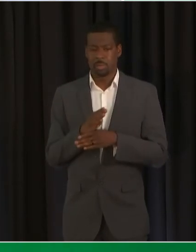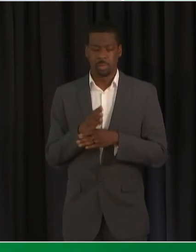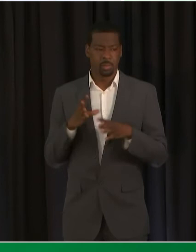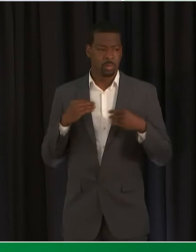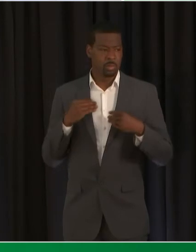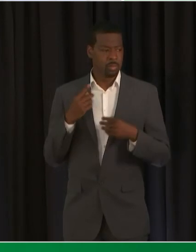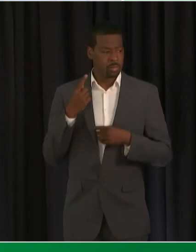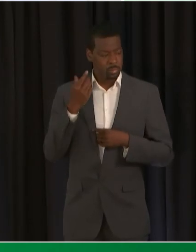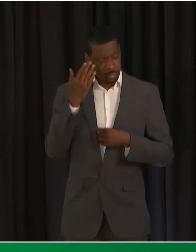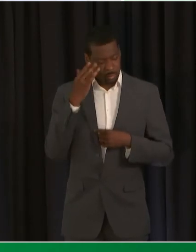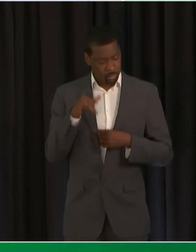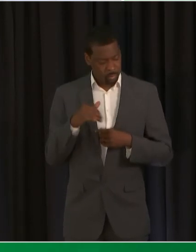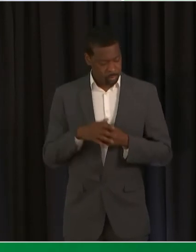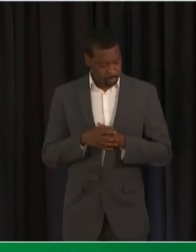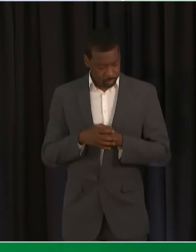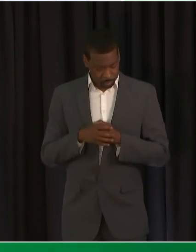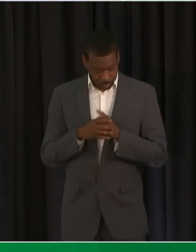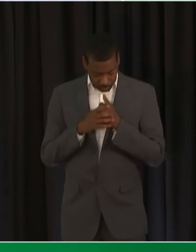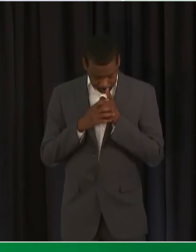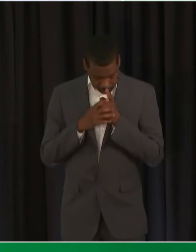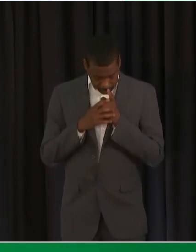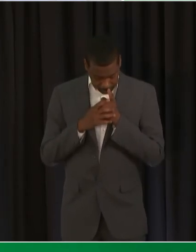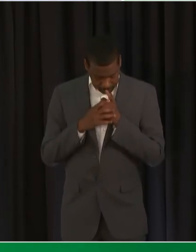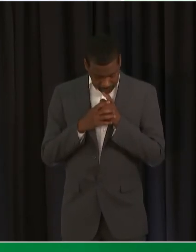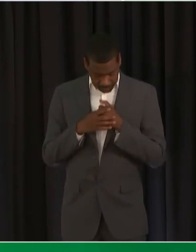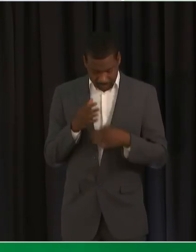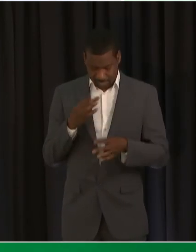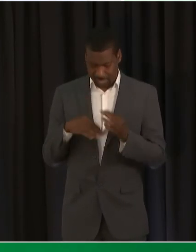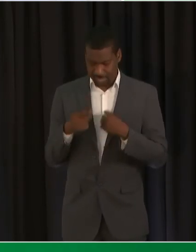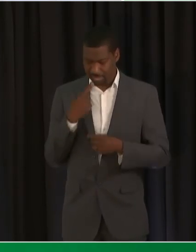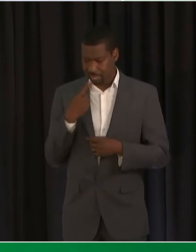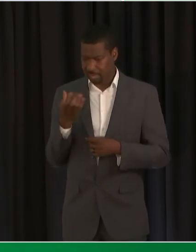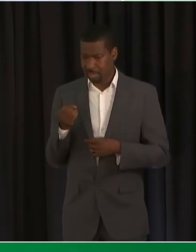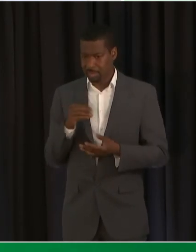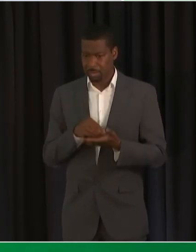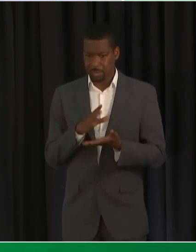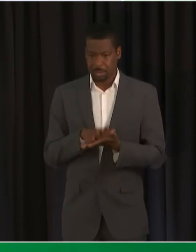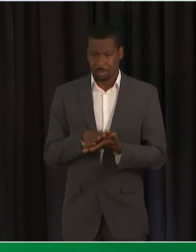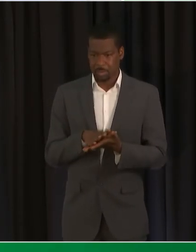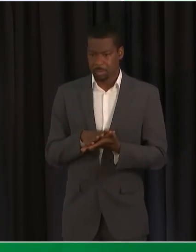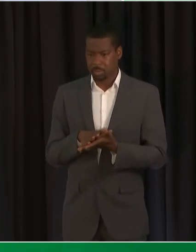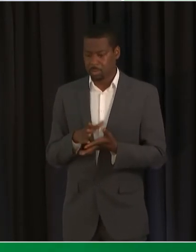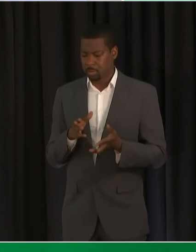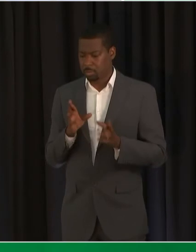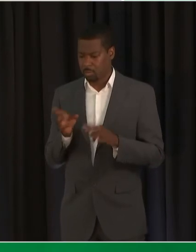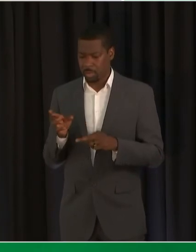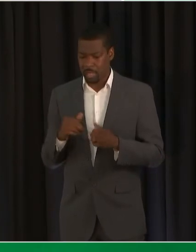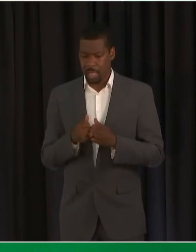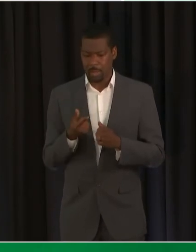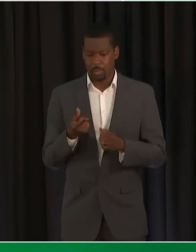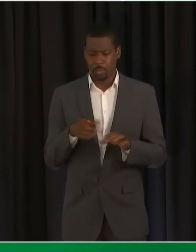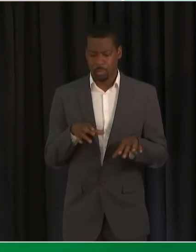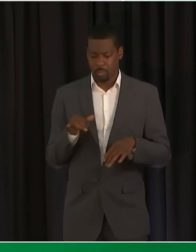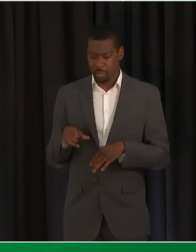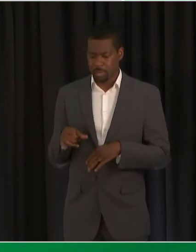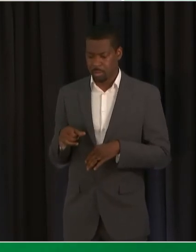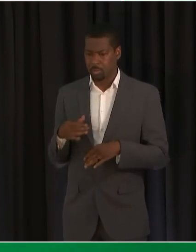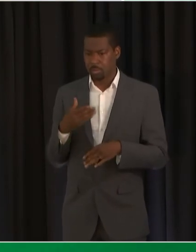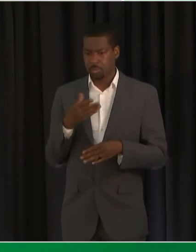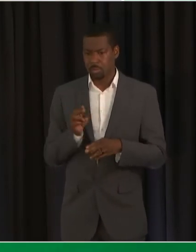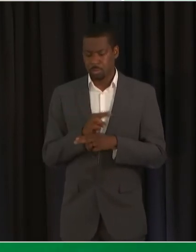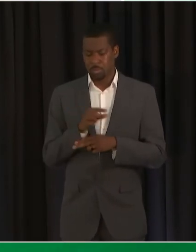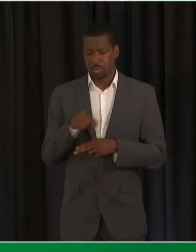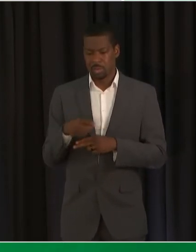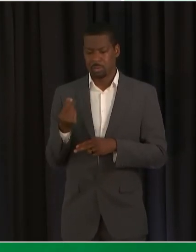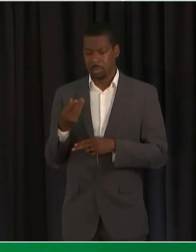on that. Yeah, I mean, instead of just saying, get your documentation in order, like, how do you do that? I think that a good use of this money,